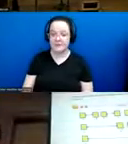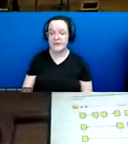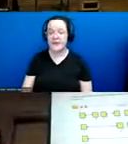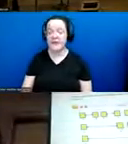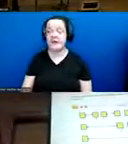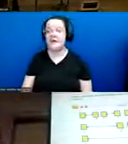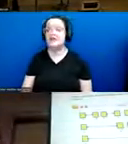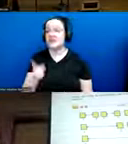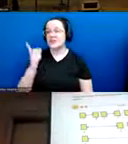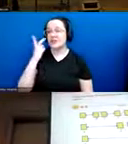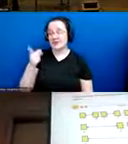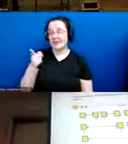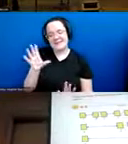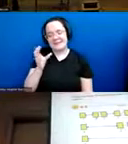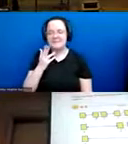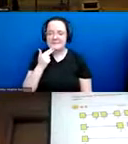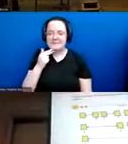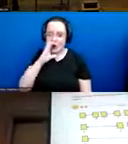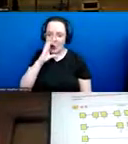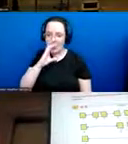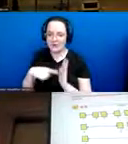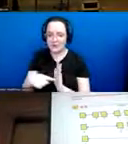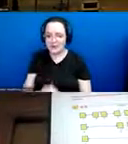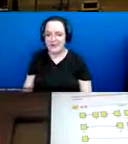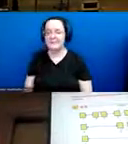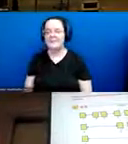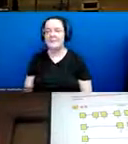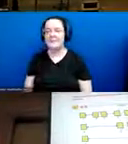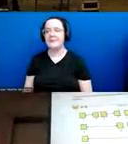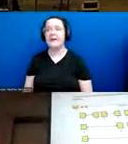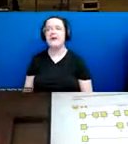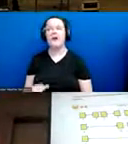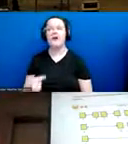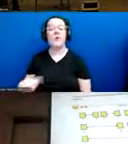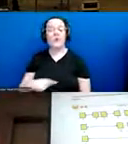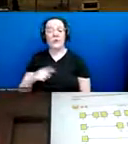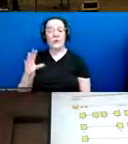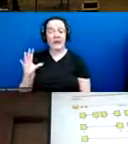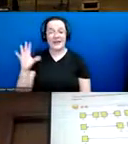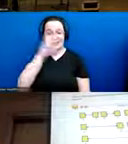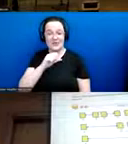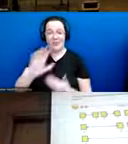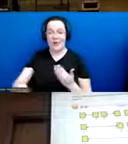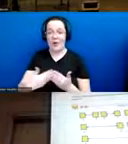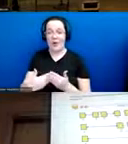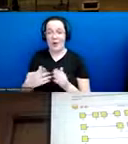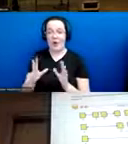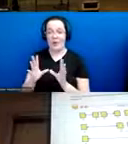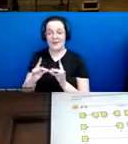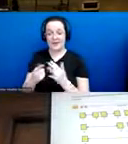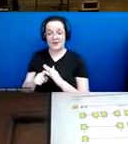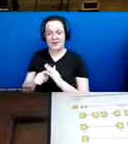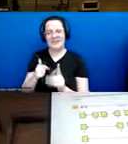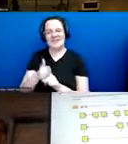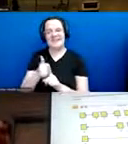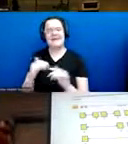little cartoonish representation, right, the assumption is that all the entangled sources are equidistant, which